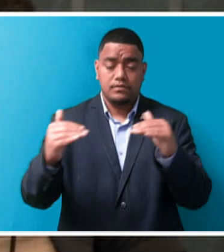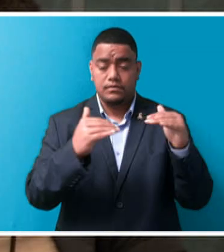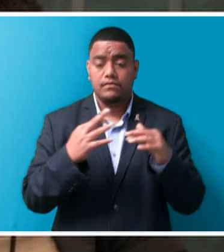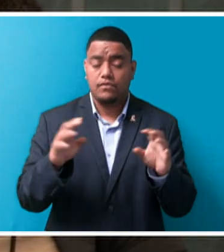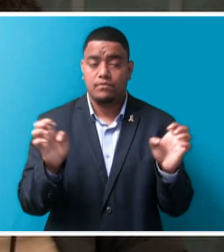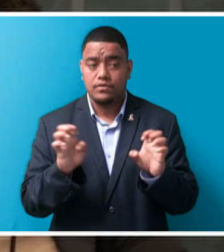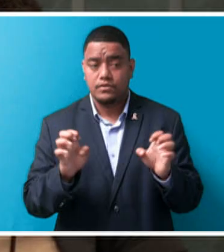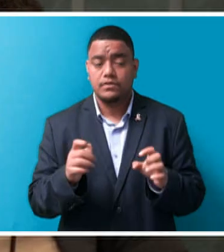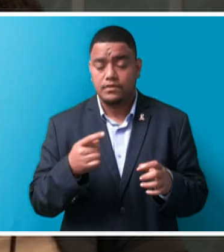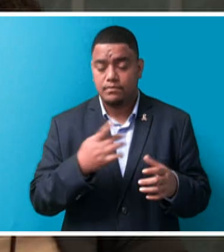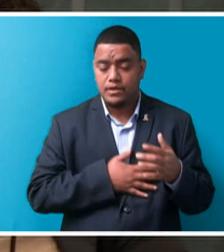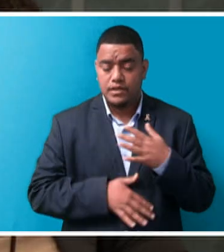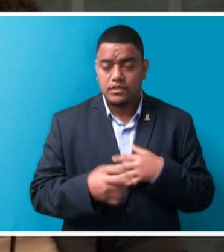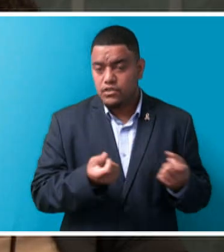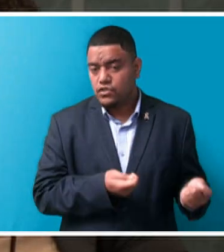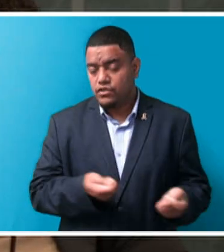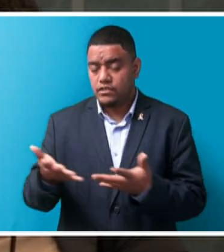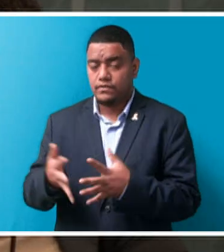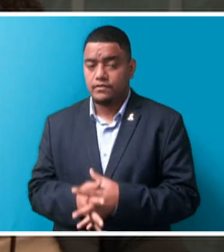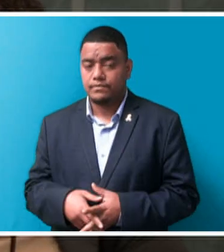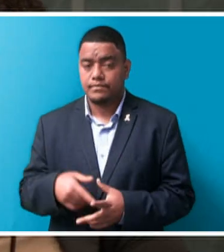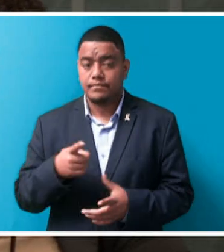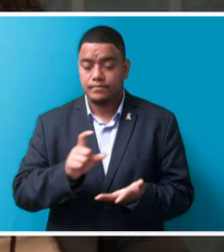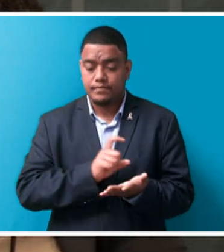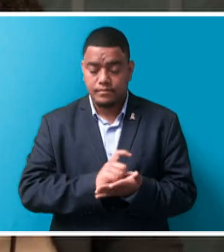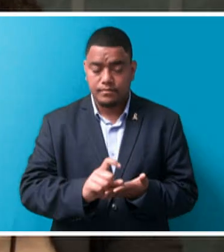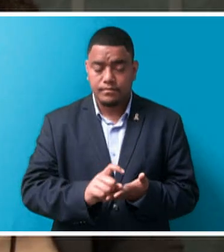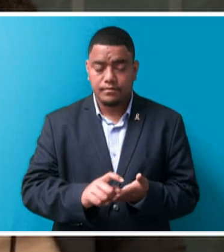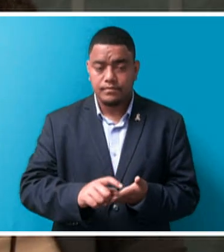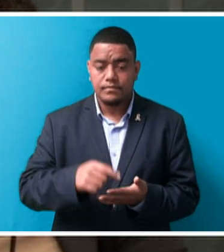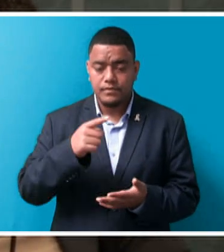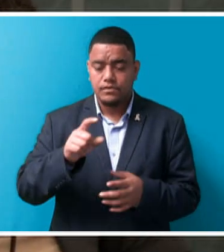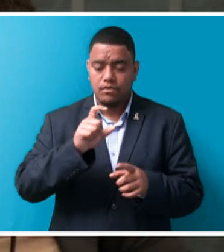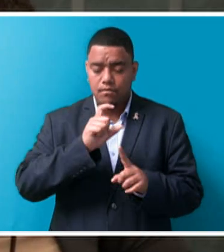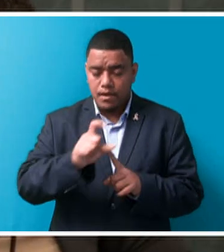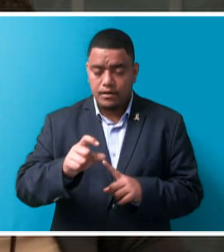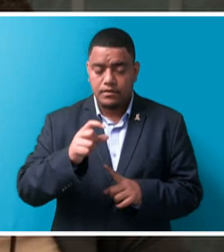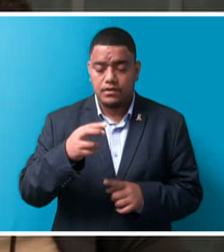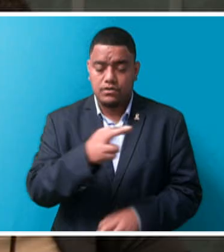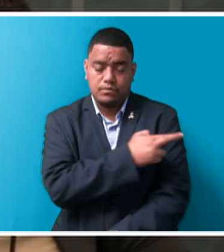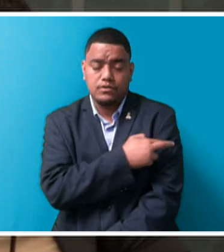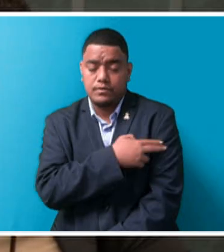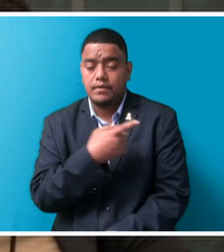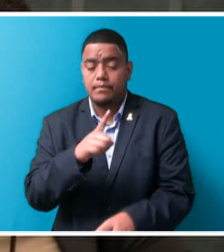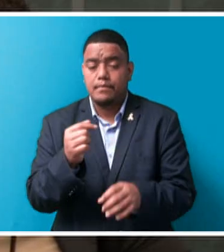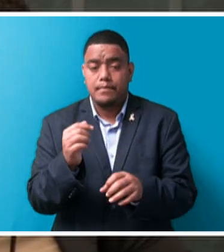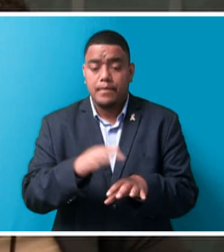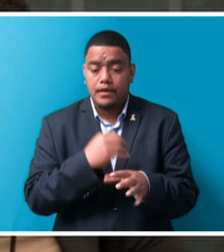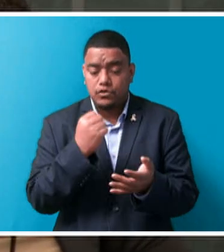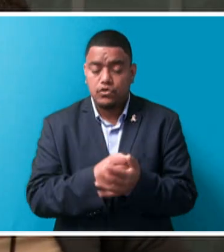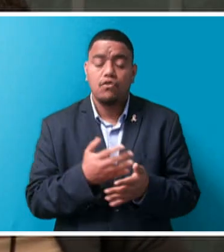emergency patient transfers and clarifying subdivisional command responsibilities to ensure effective